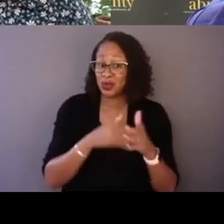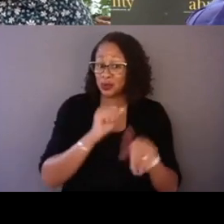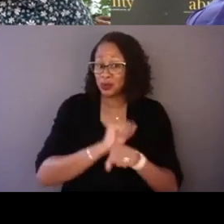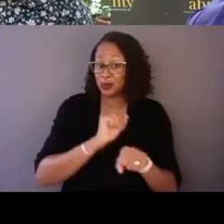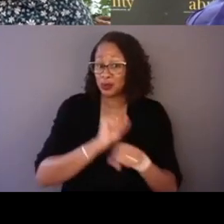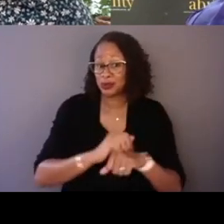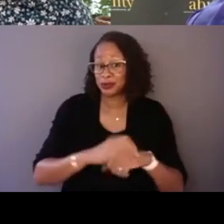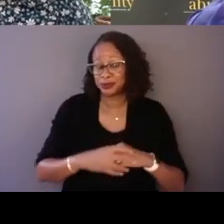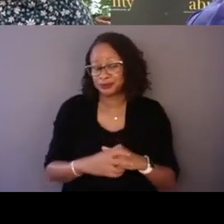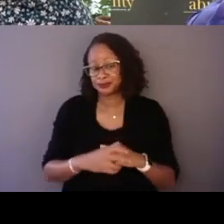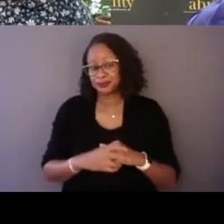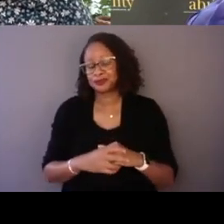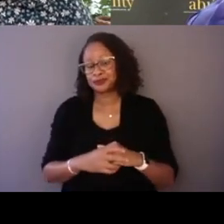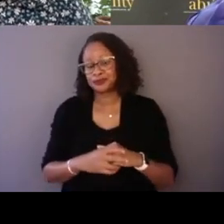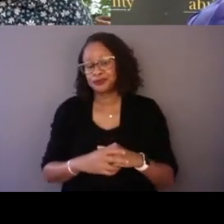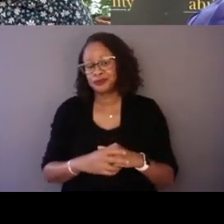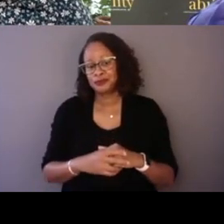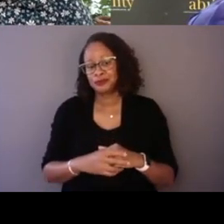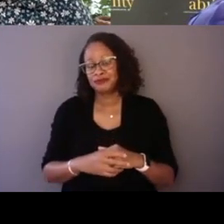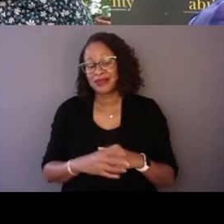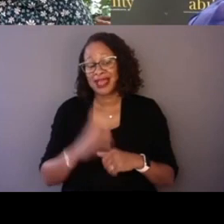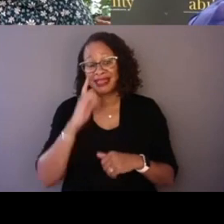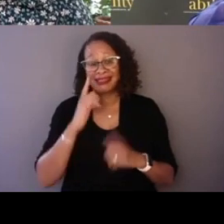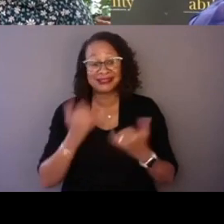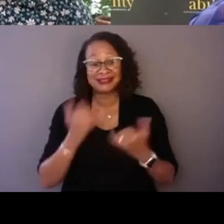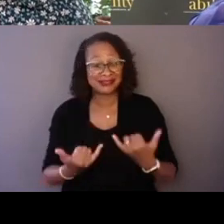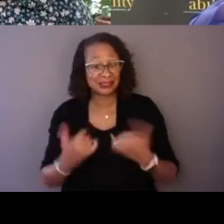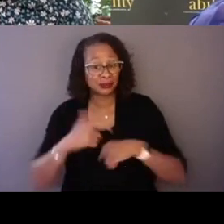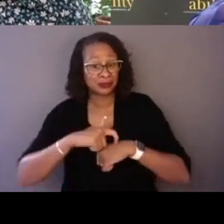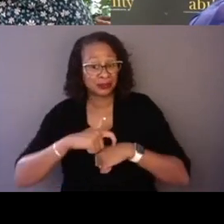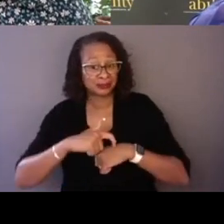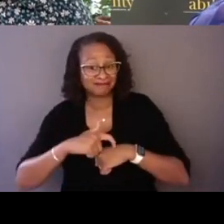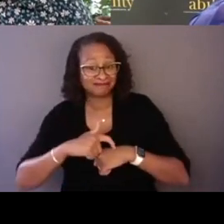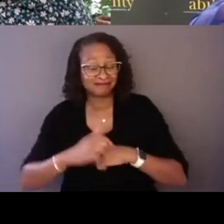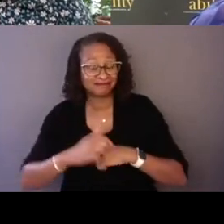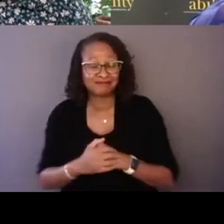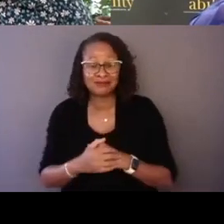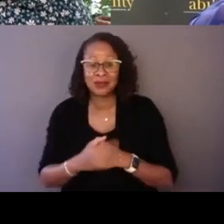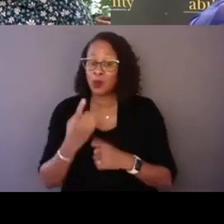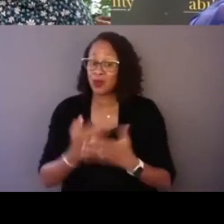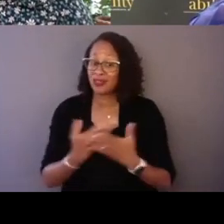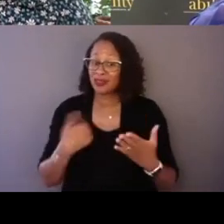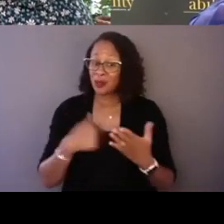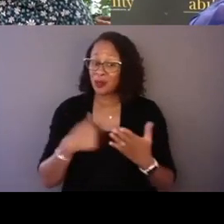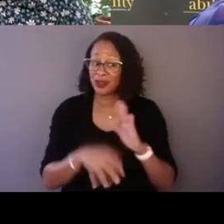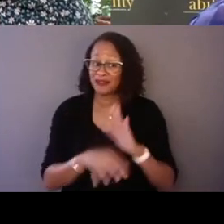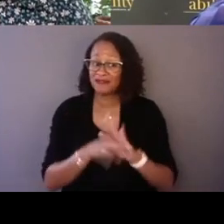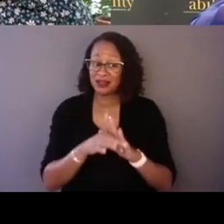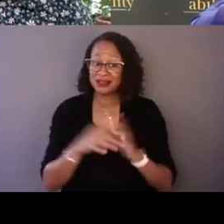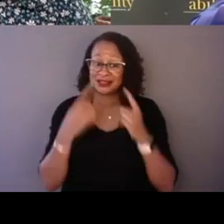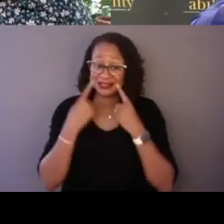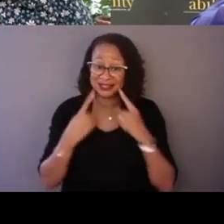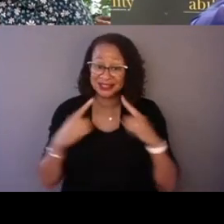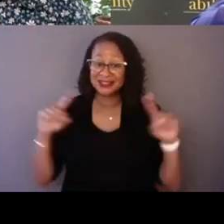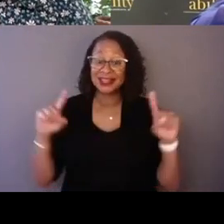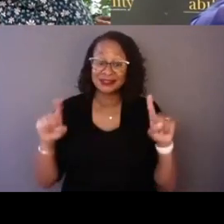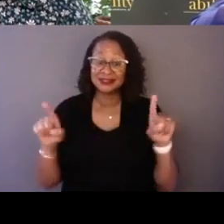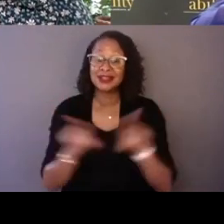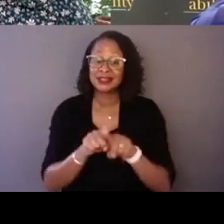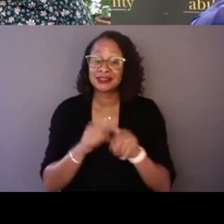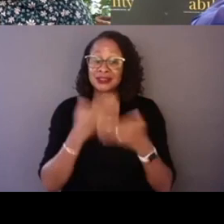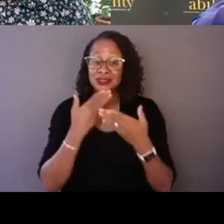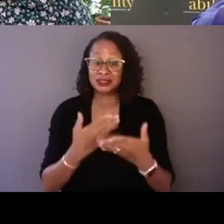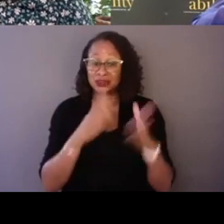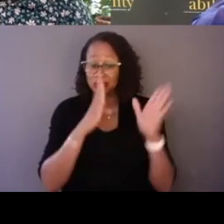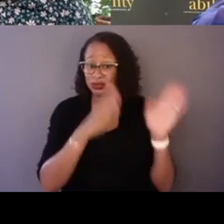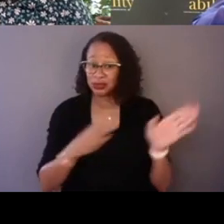And I think, now is the time. One of the things that we found that works as a good strategy is a lot of